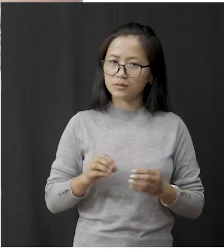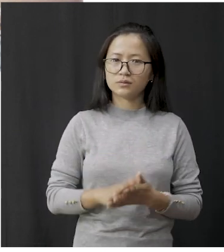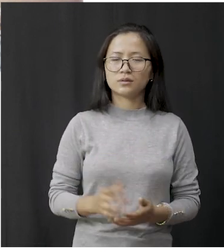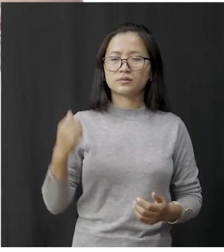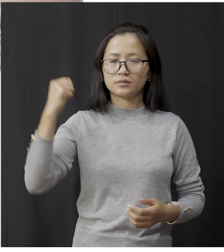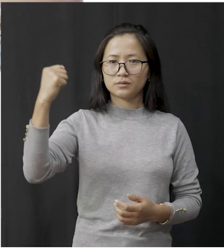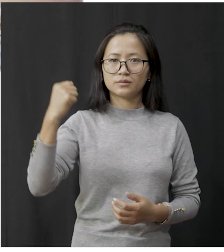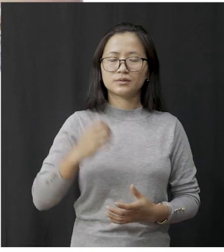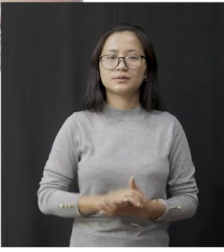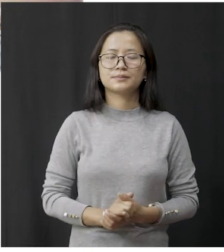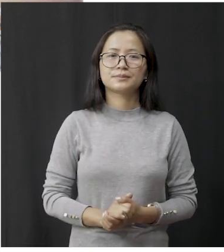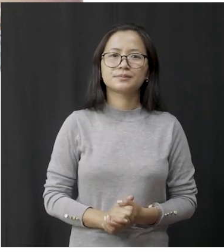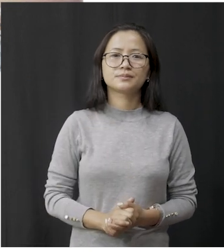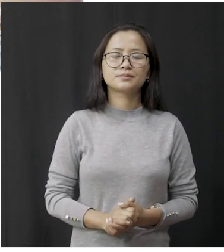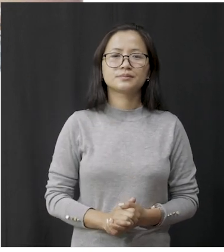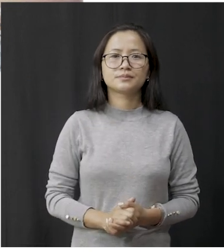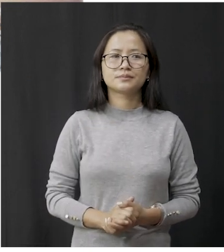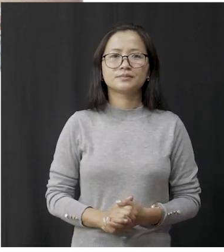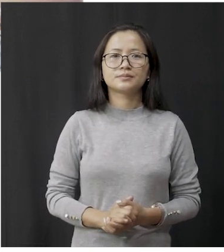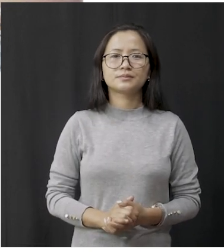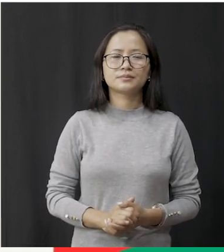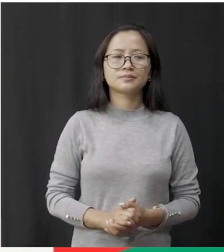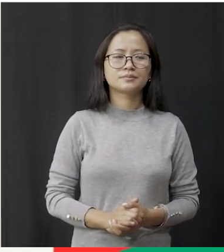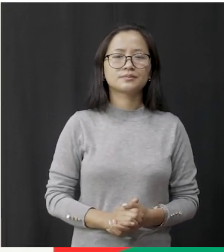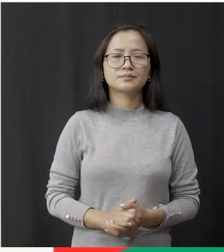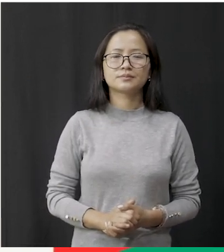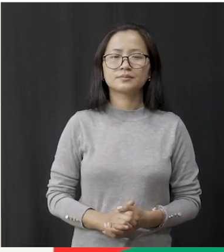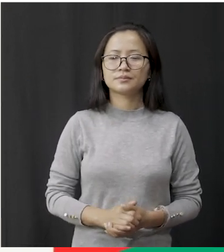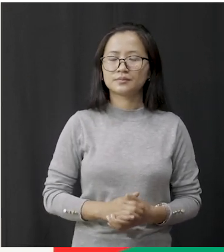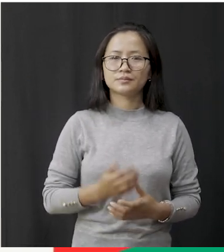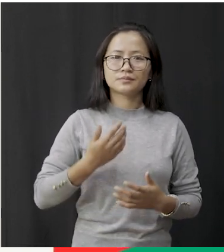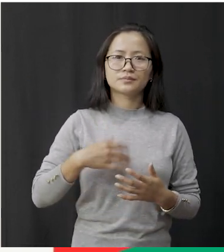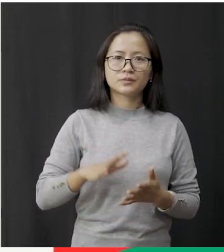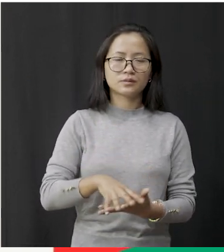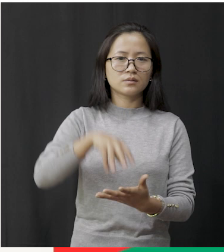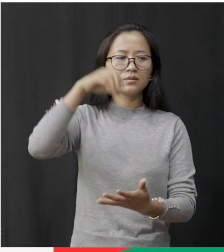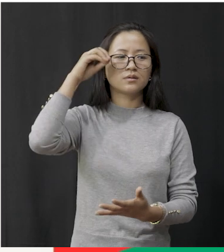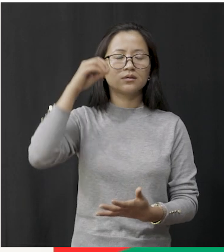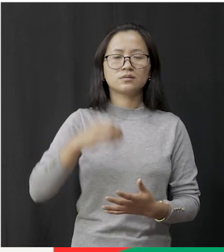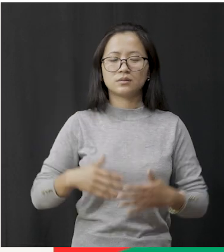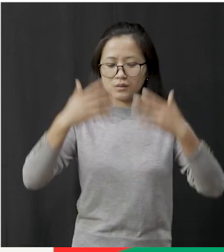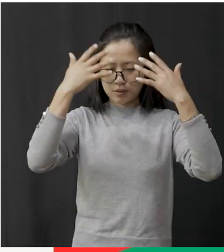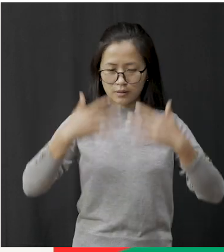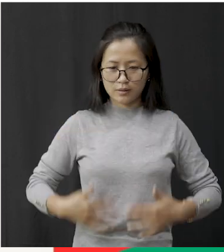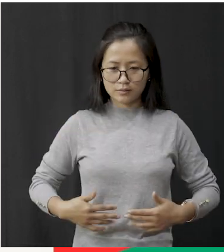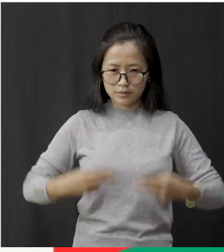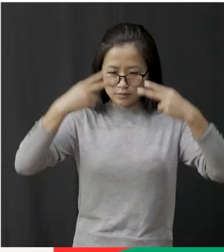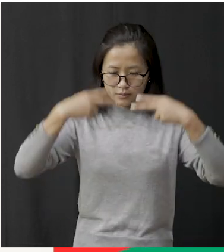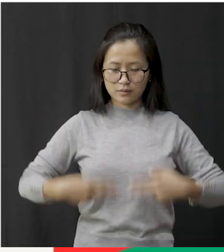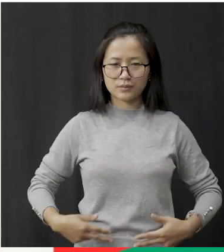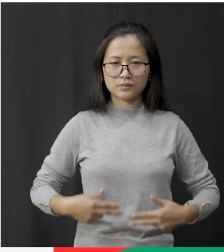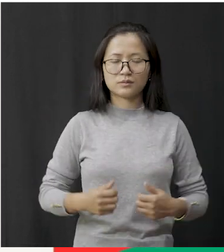energy. Okay? Okay. So now, let's learn some healthy